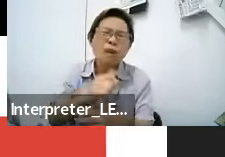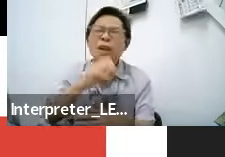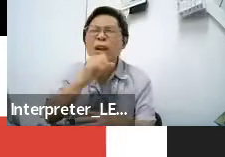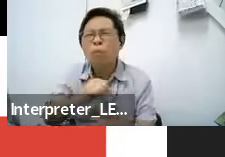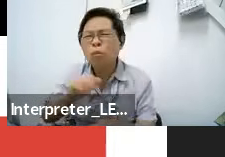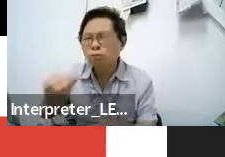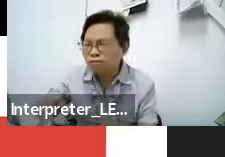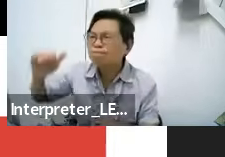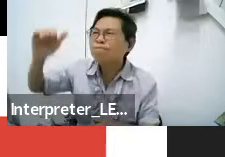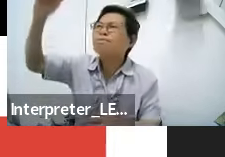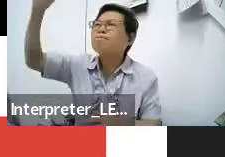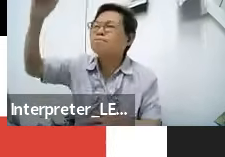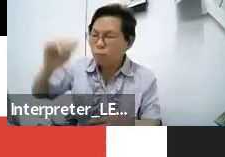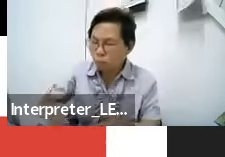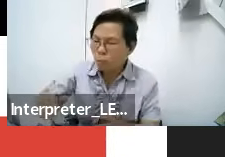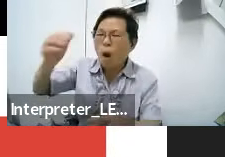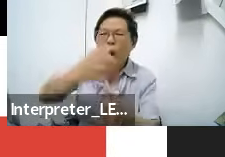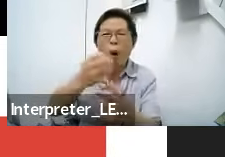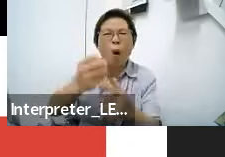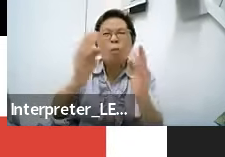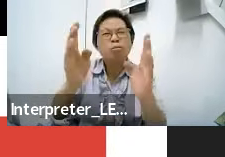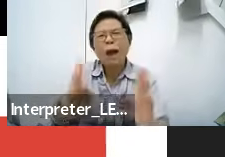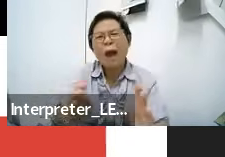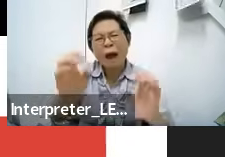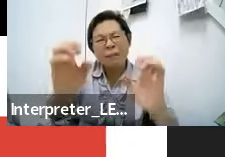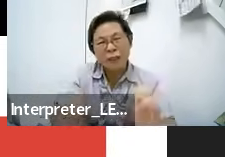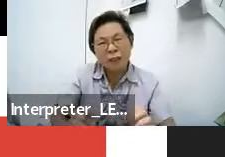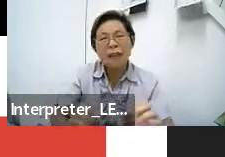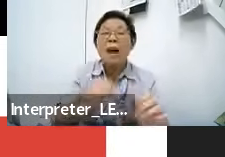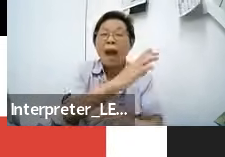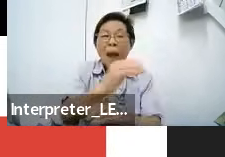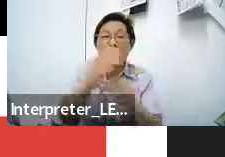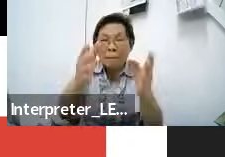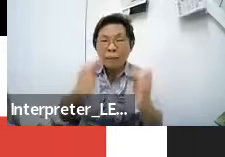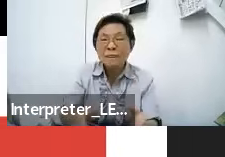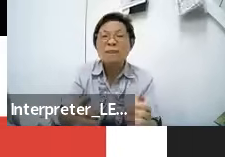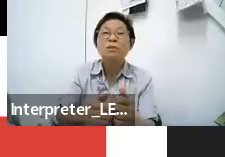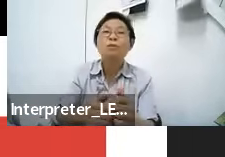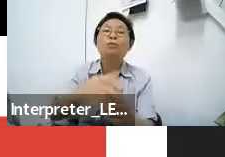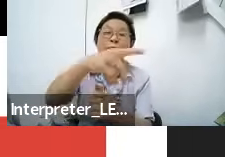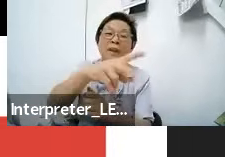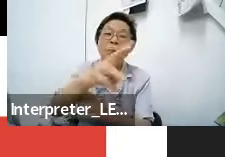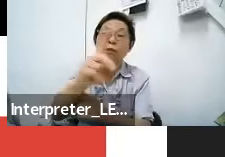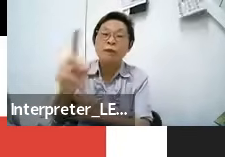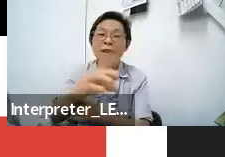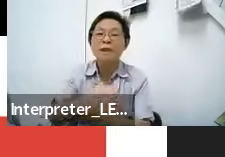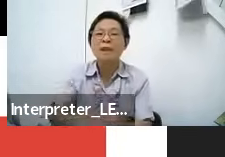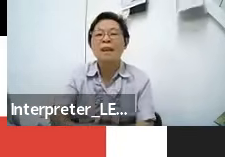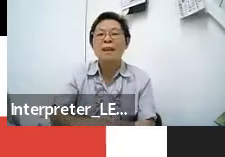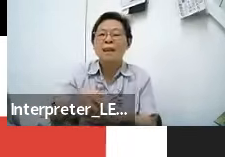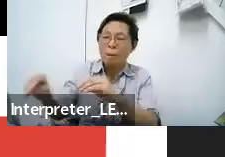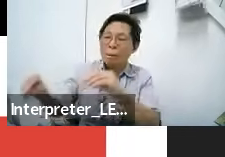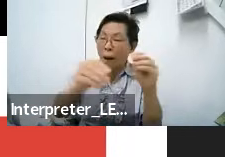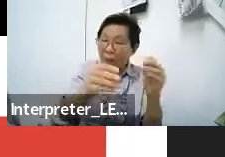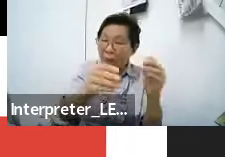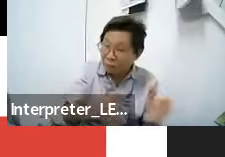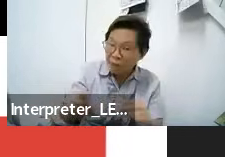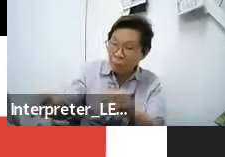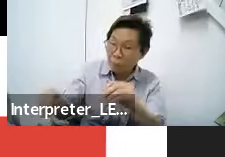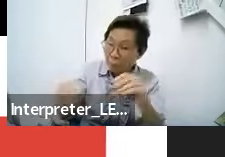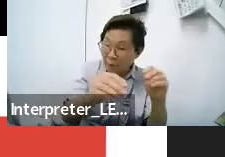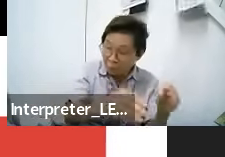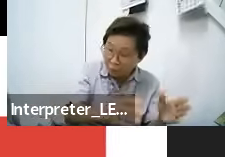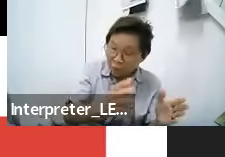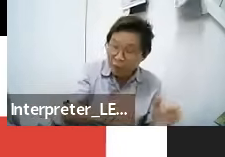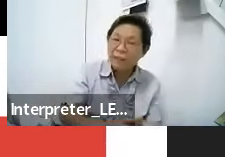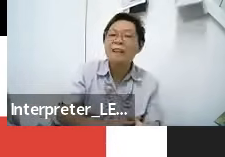race, or ethnicity, and persons with disabilities, migrants, indigenous peoples, children, and youth,